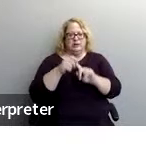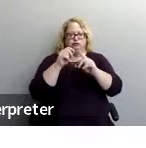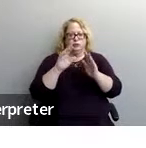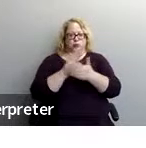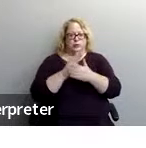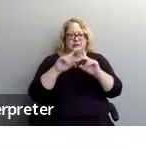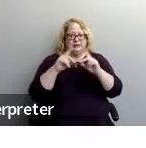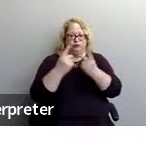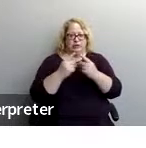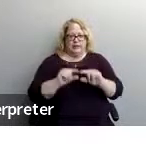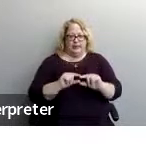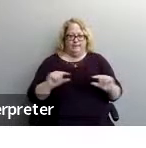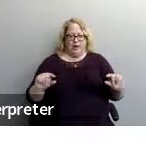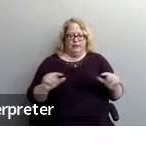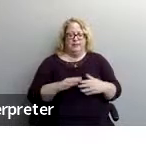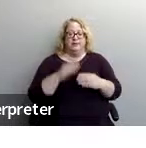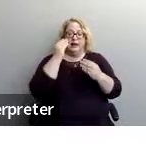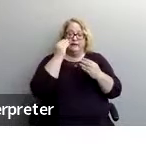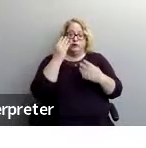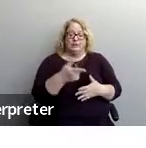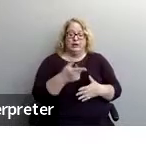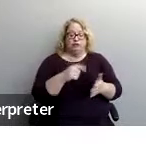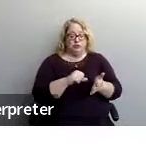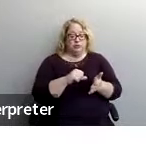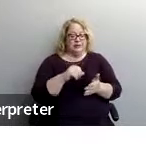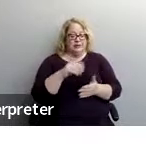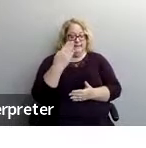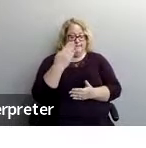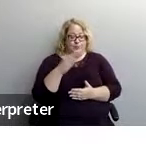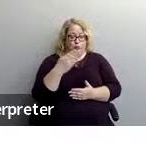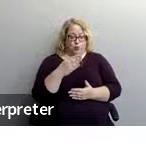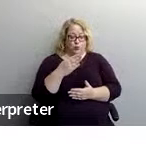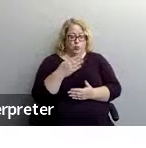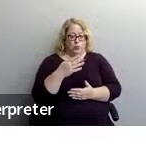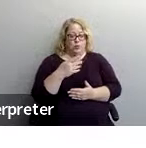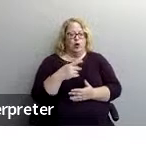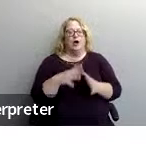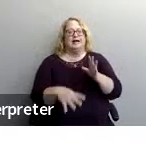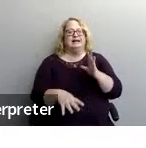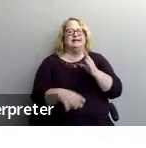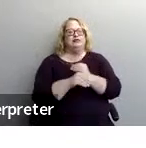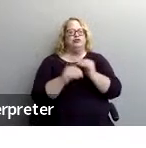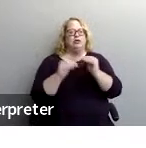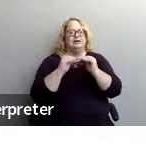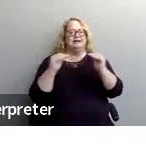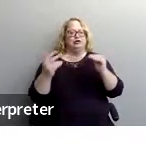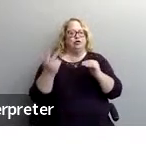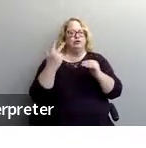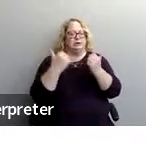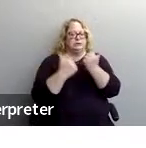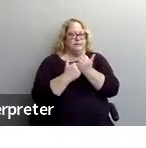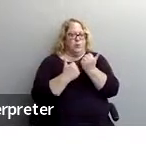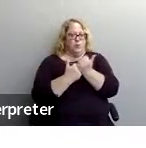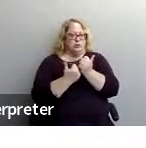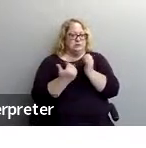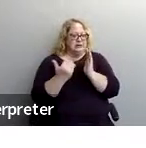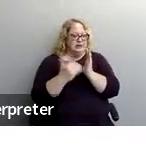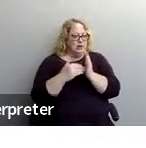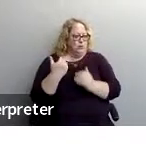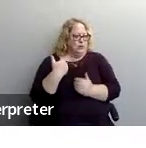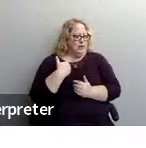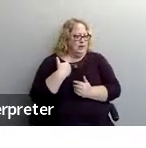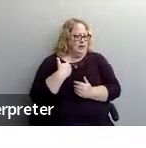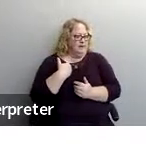at the bottom. The information that you see highlighted in blue are additional Tier 3 supports. Again, we